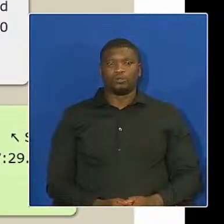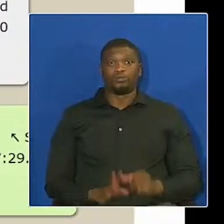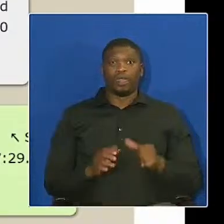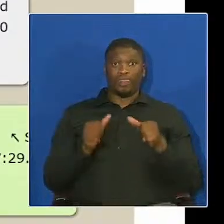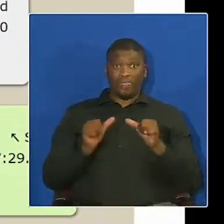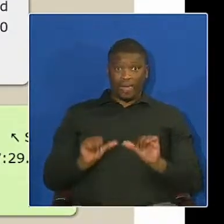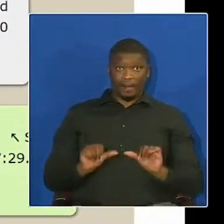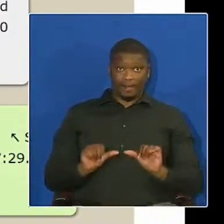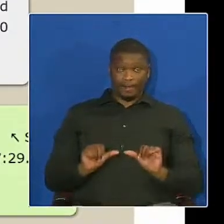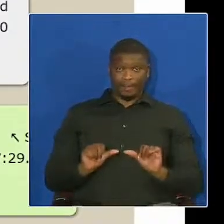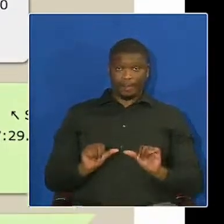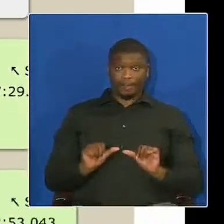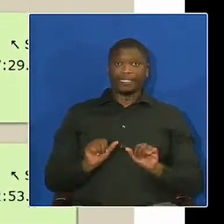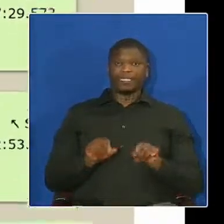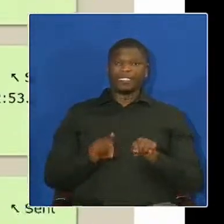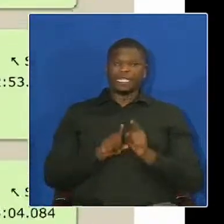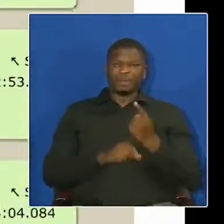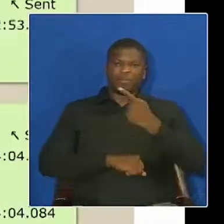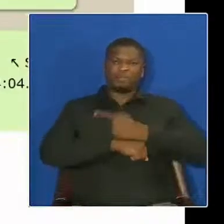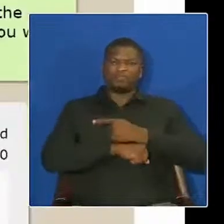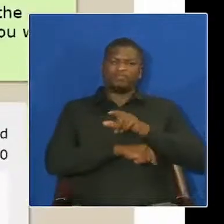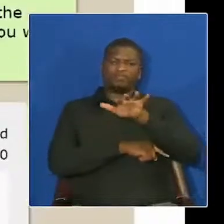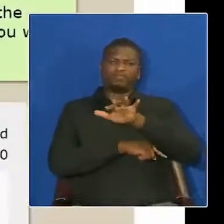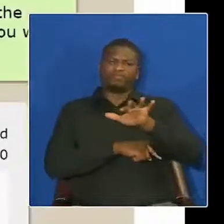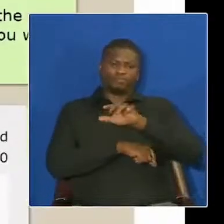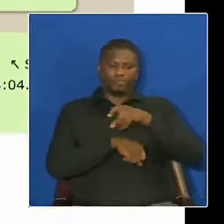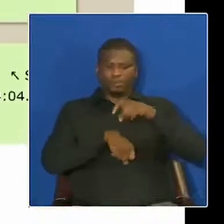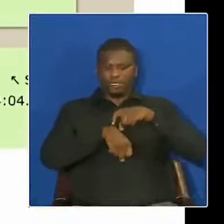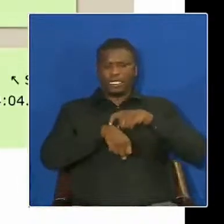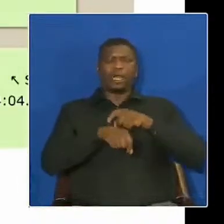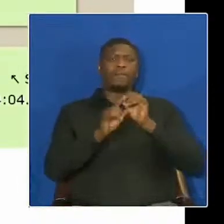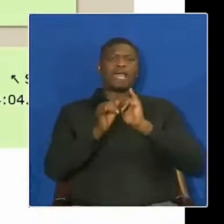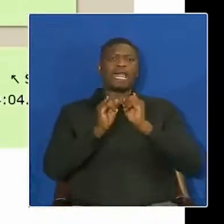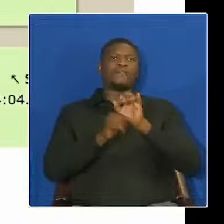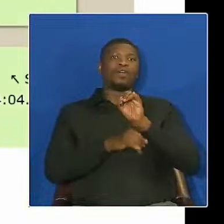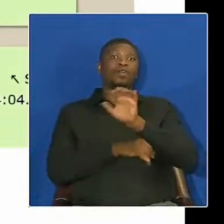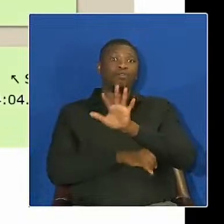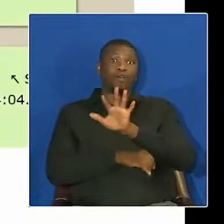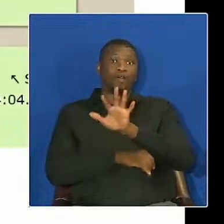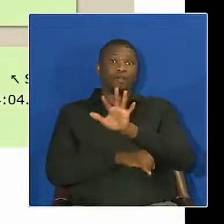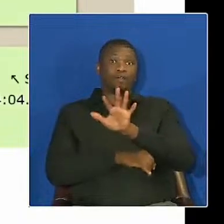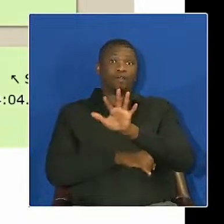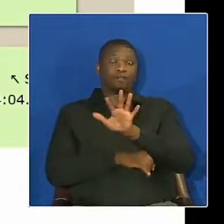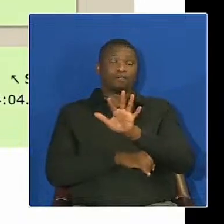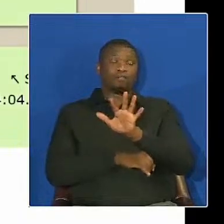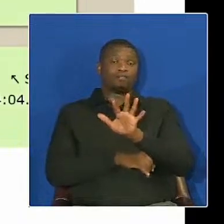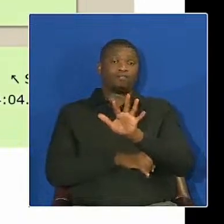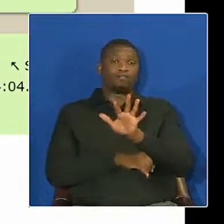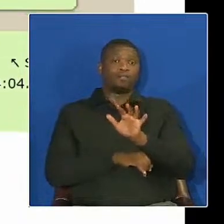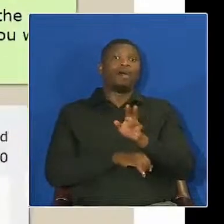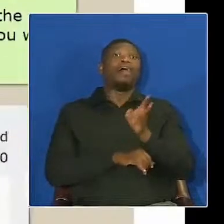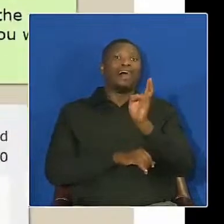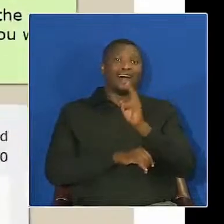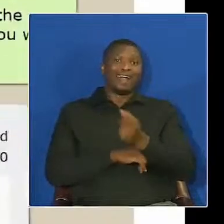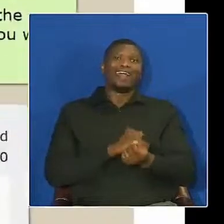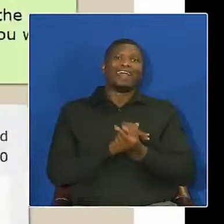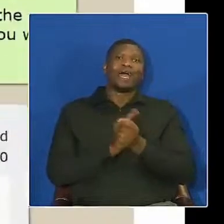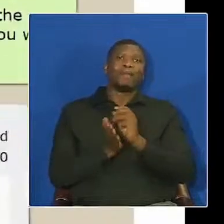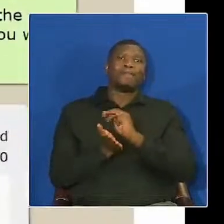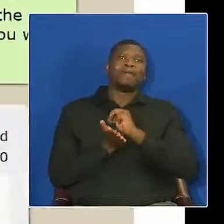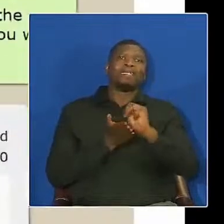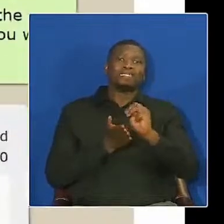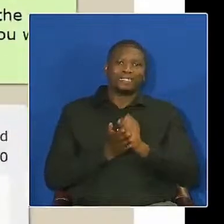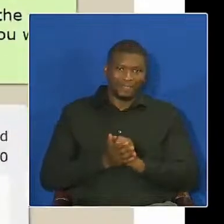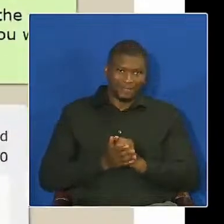Then on the same day, around 11:05, there is a message that is sent